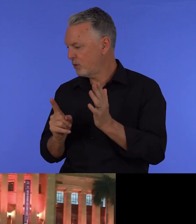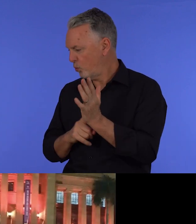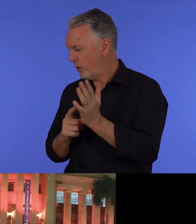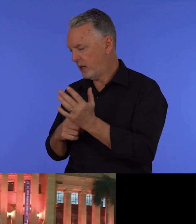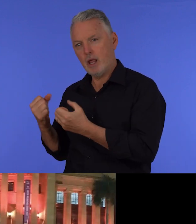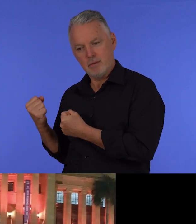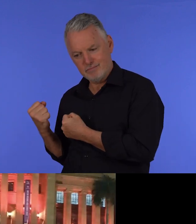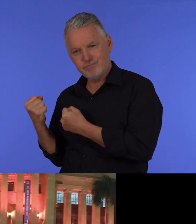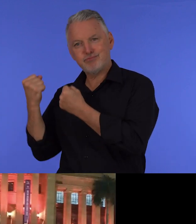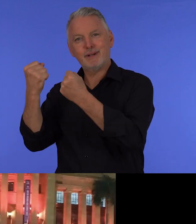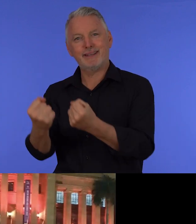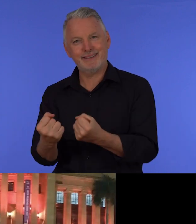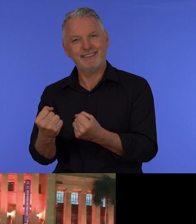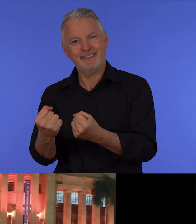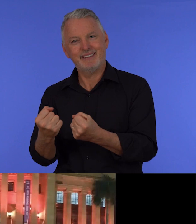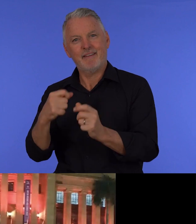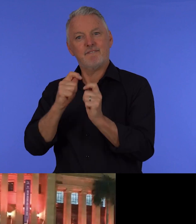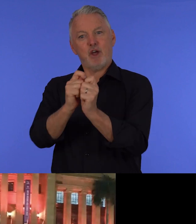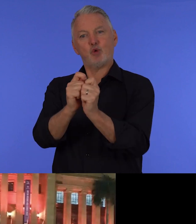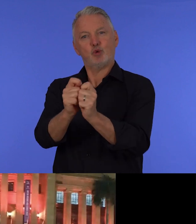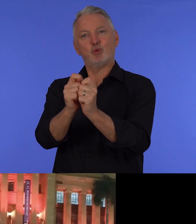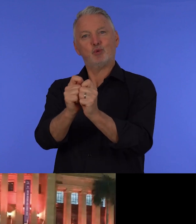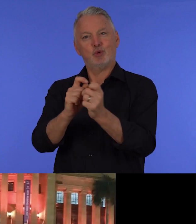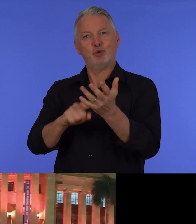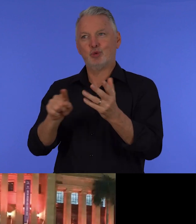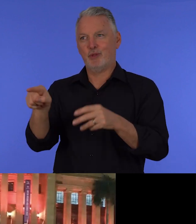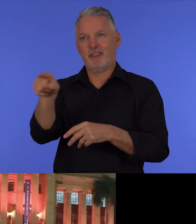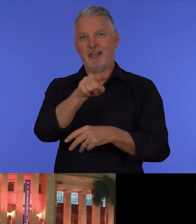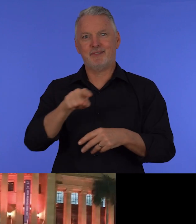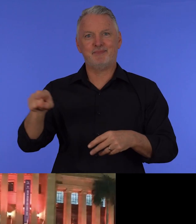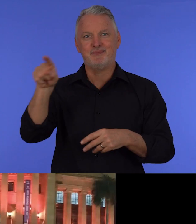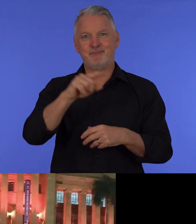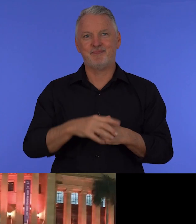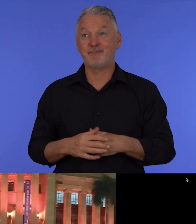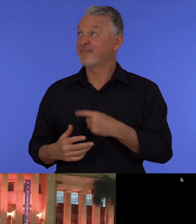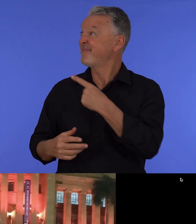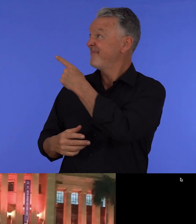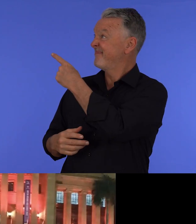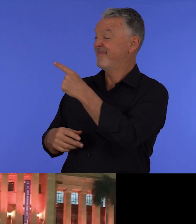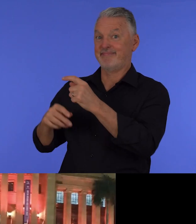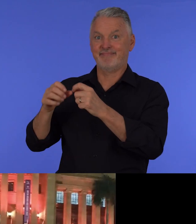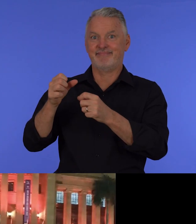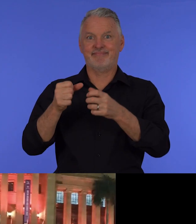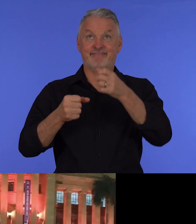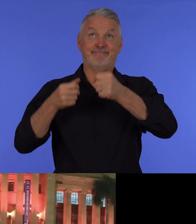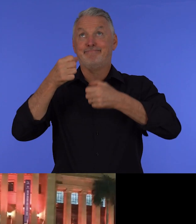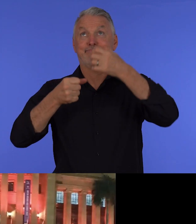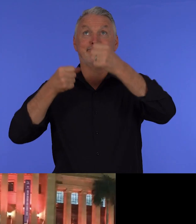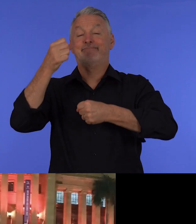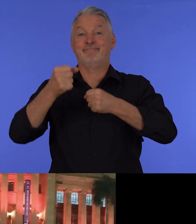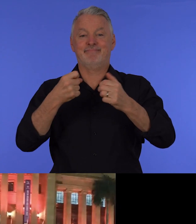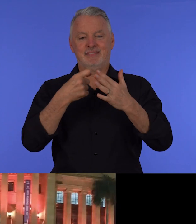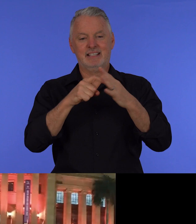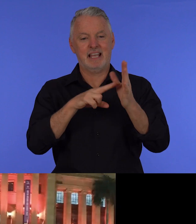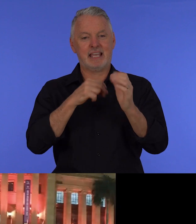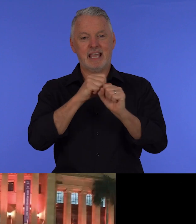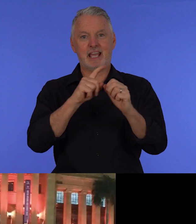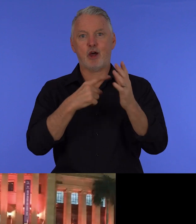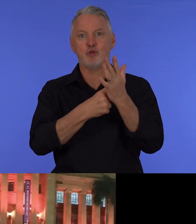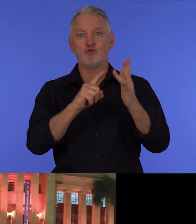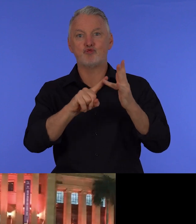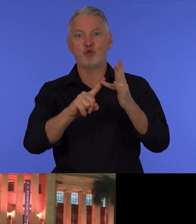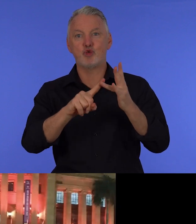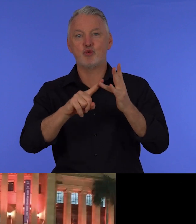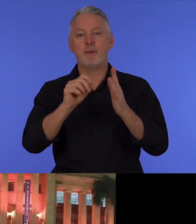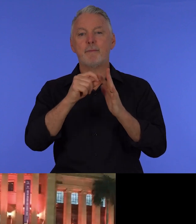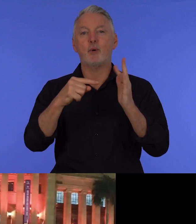that, you know, Will brings so much to the scouting group. So yeah, here he is doing some abseiling, which is pretty